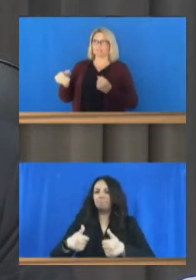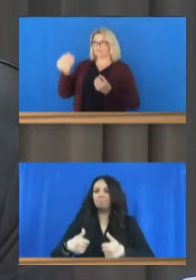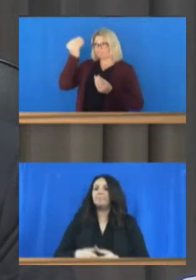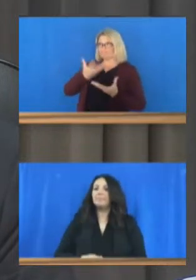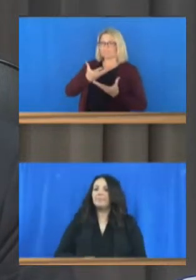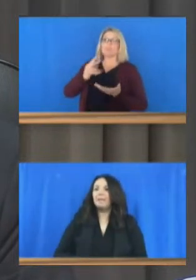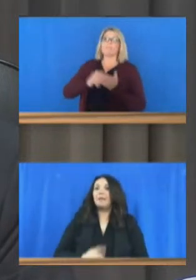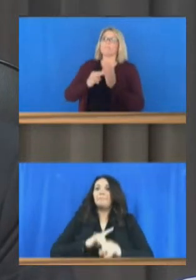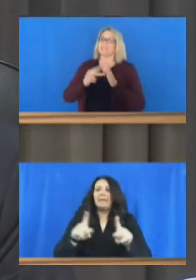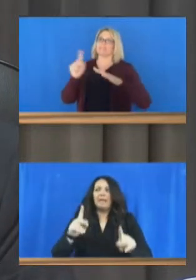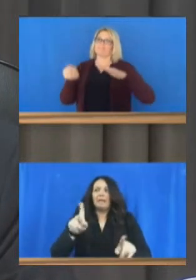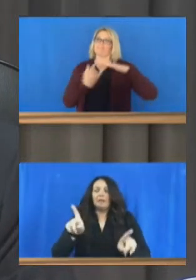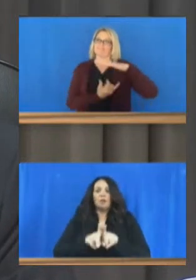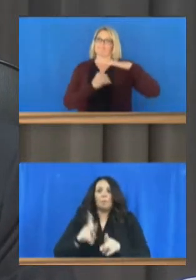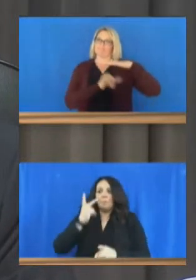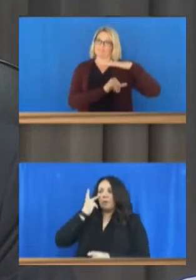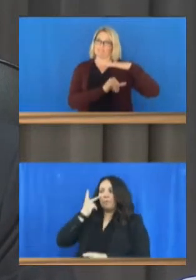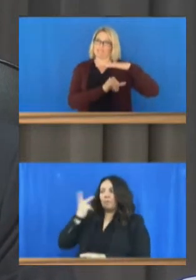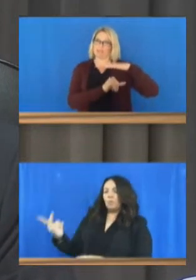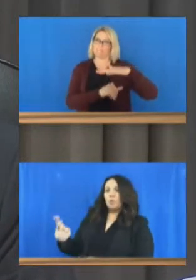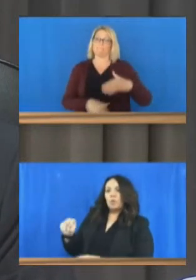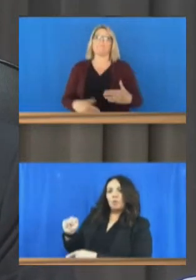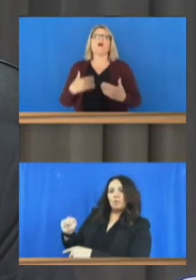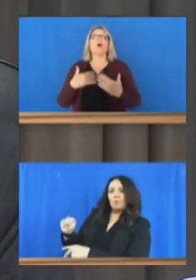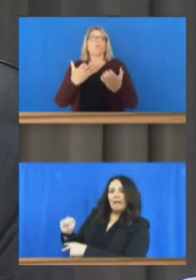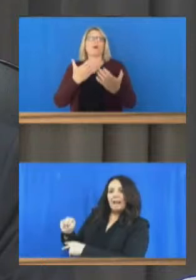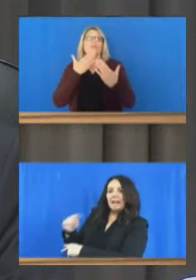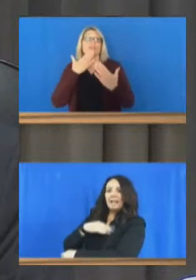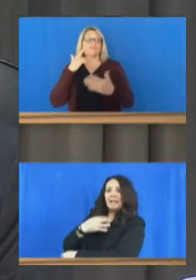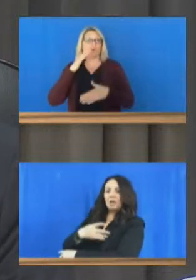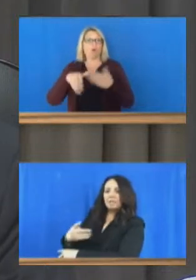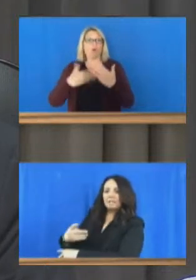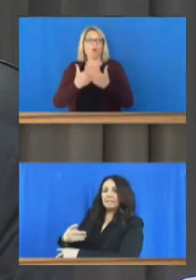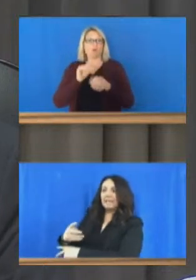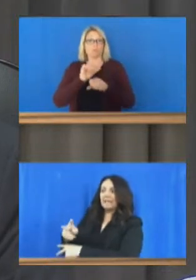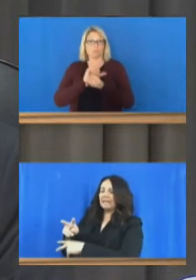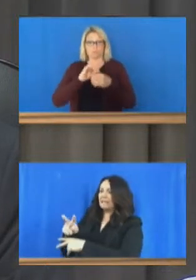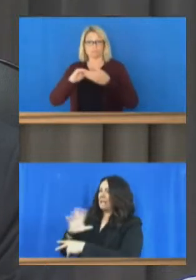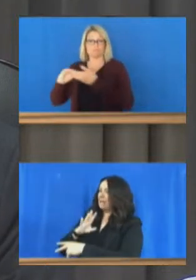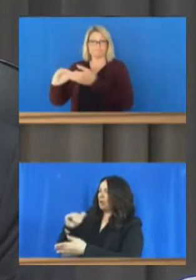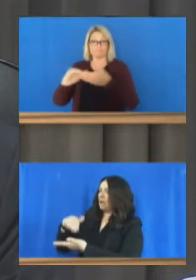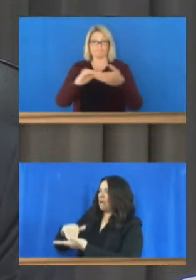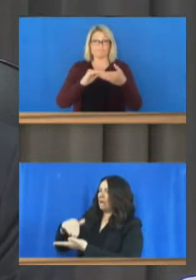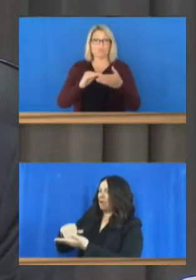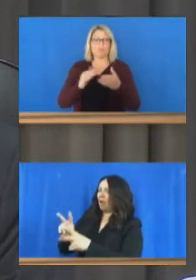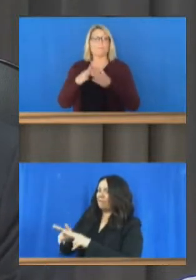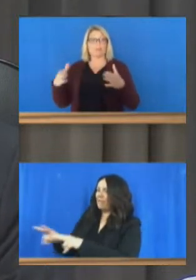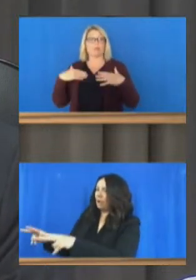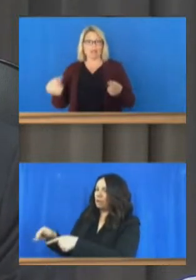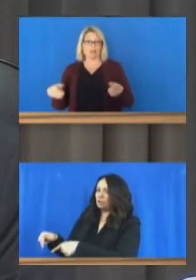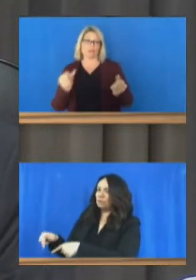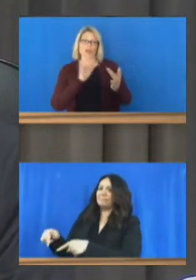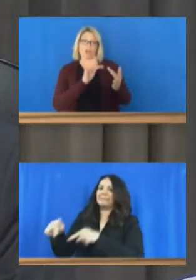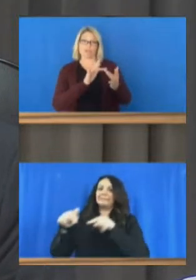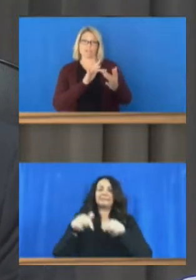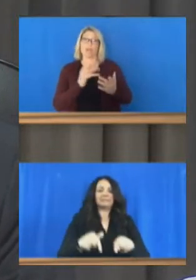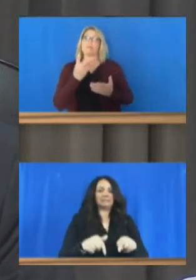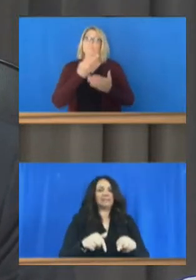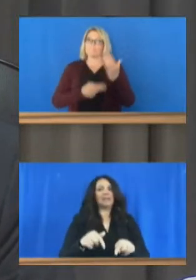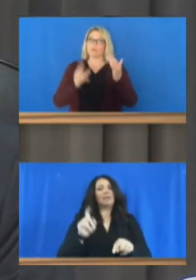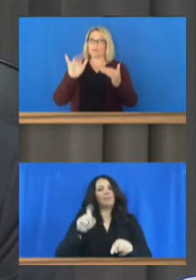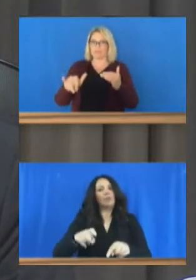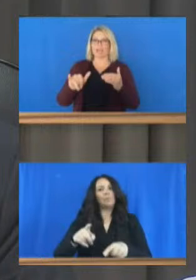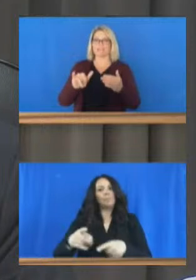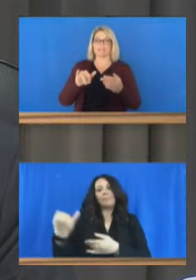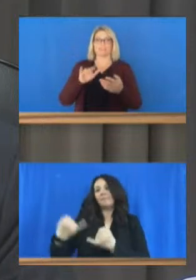COVID-19 as a province is because New Brunswickers take it seriously. When asked to provide contact information, you do. When asked to follow the directives from